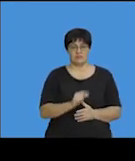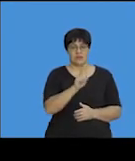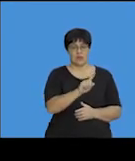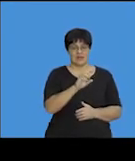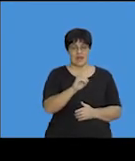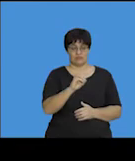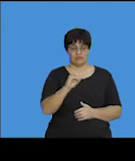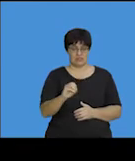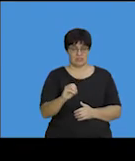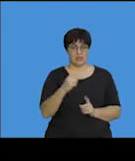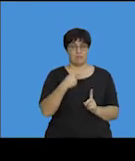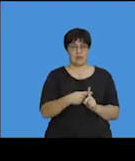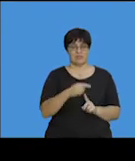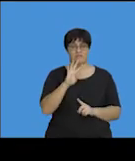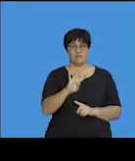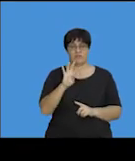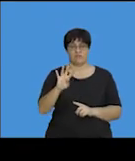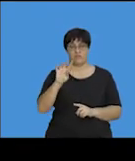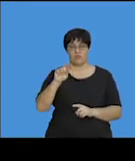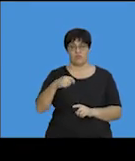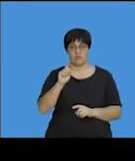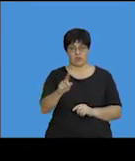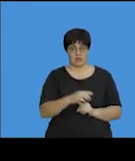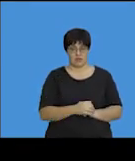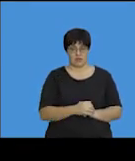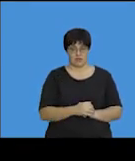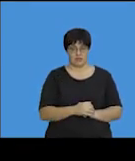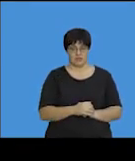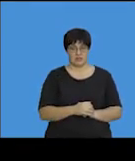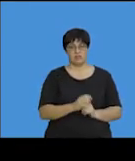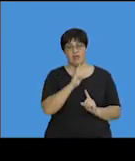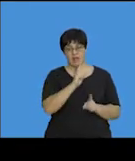is going to be 100 plus the